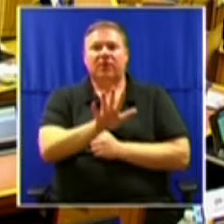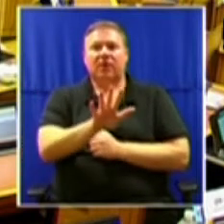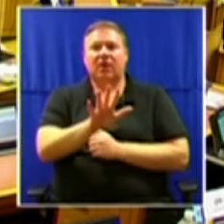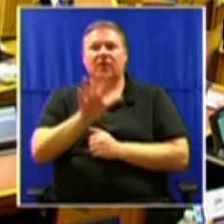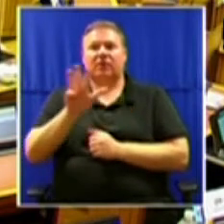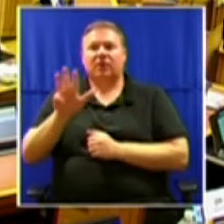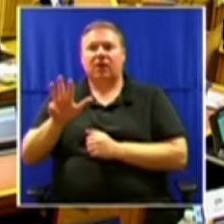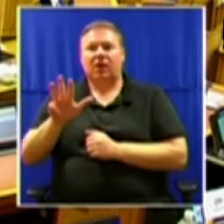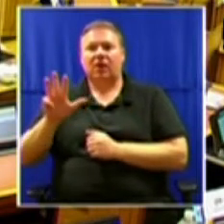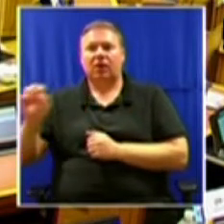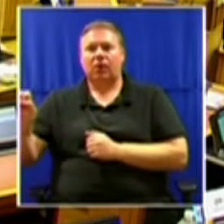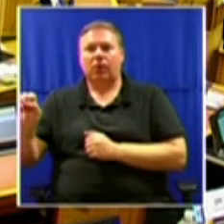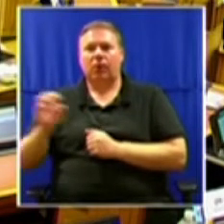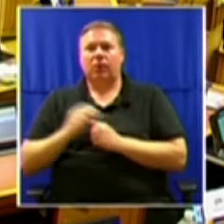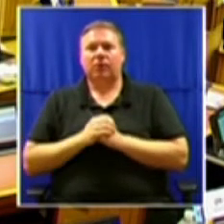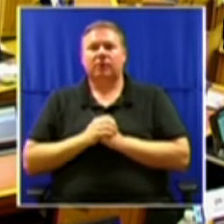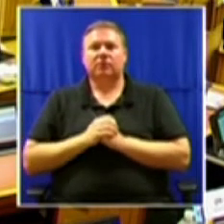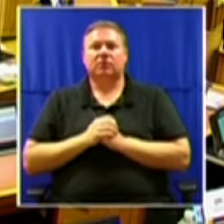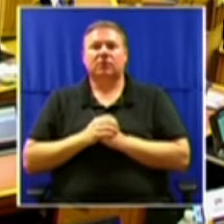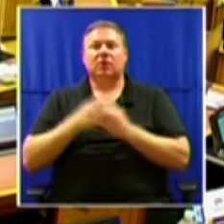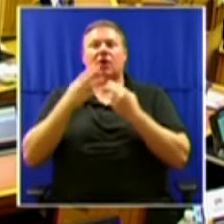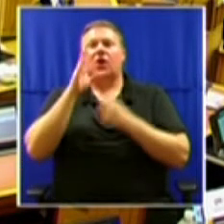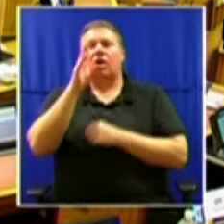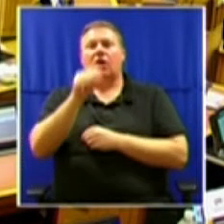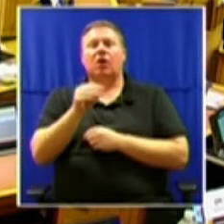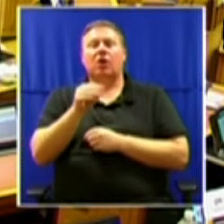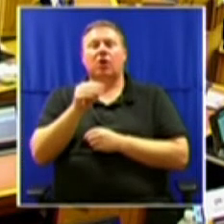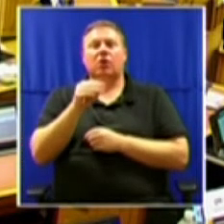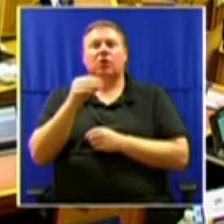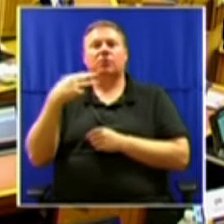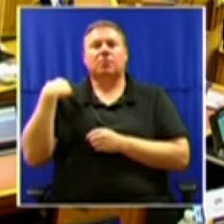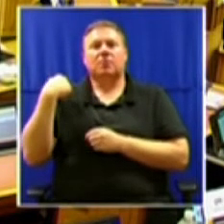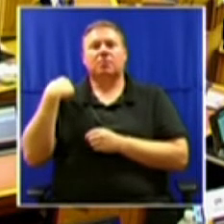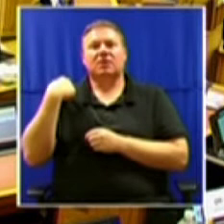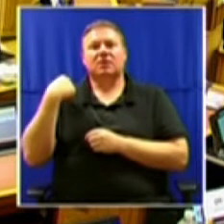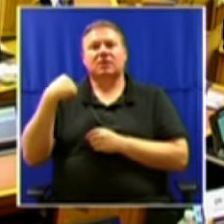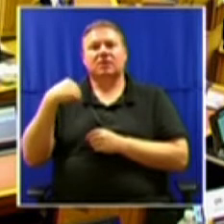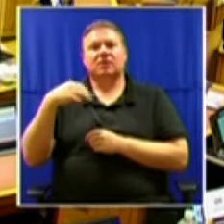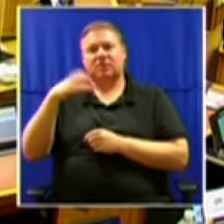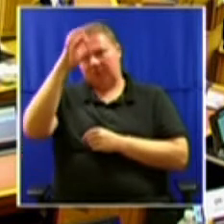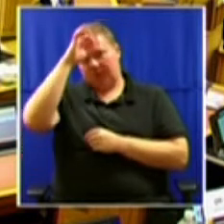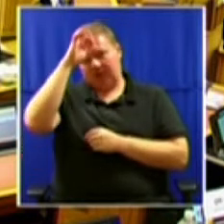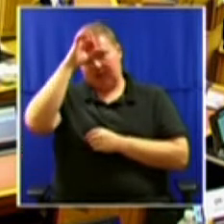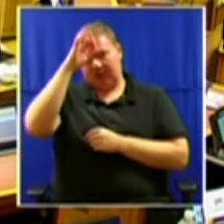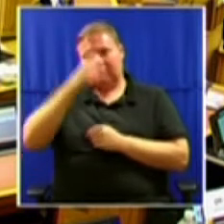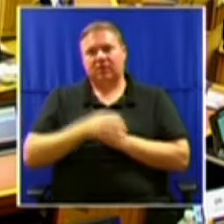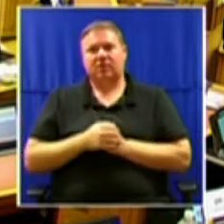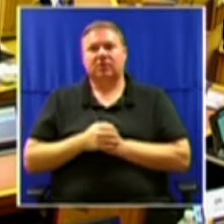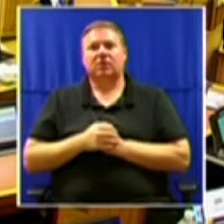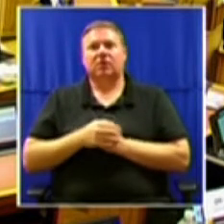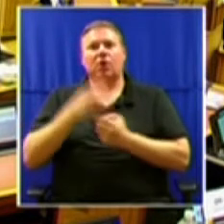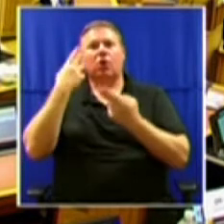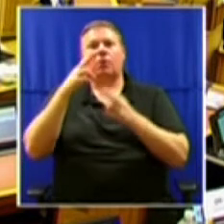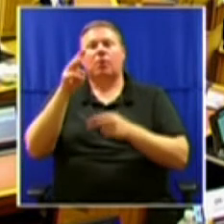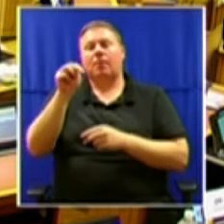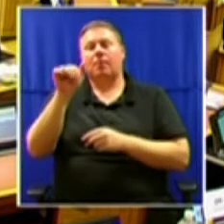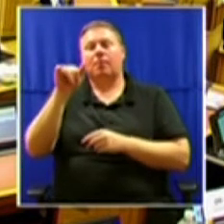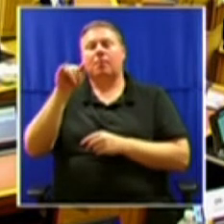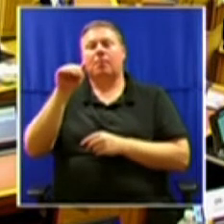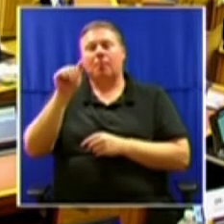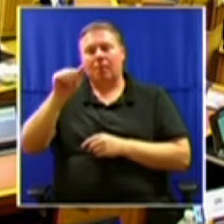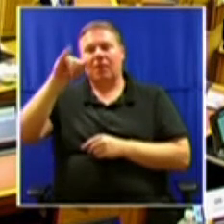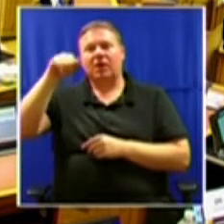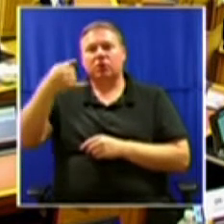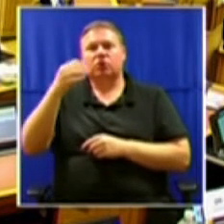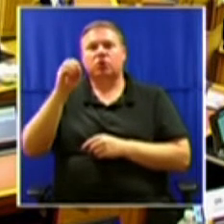590, asked to the Minister of Police by the Honorable Majosi. The Honorable, the